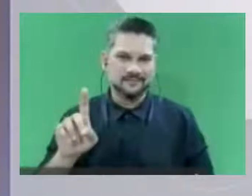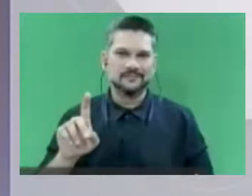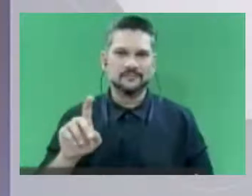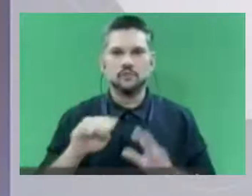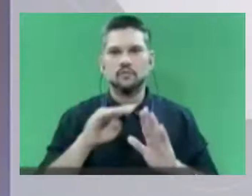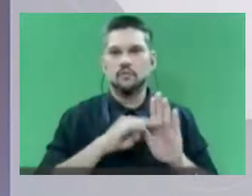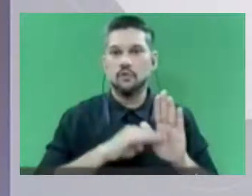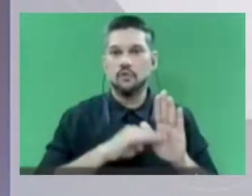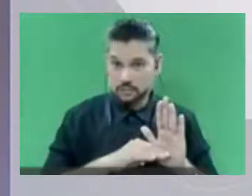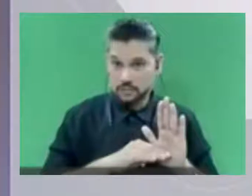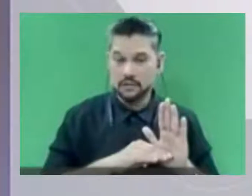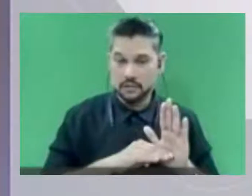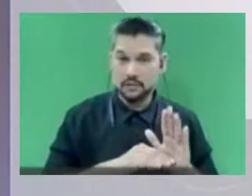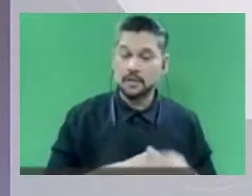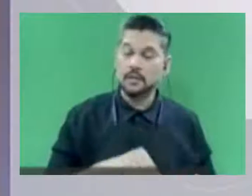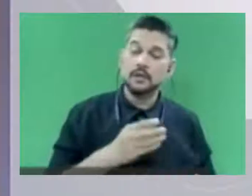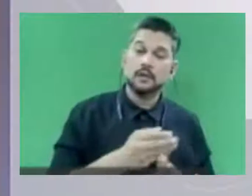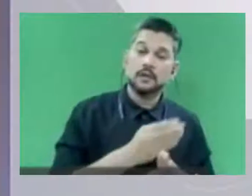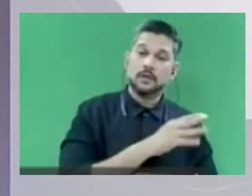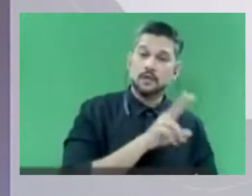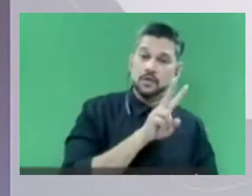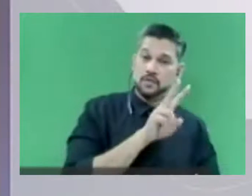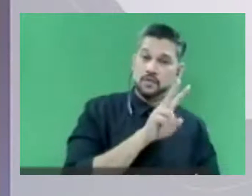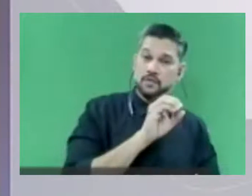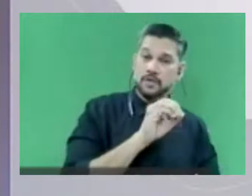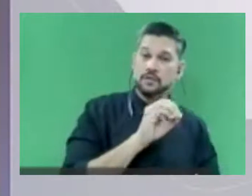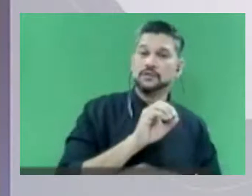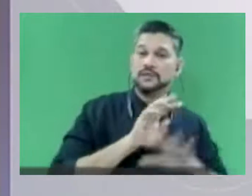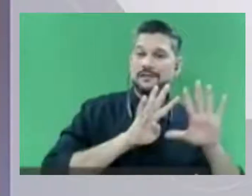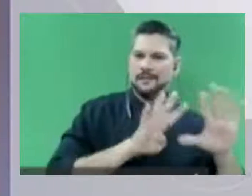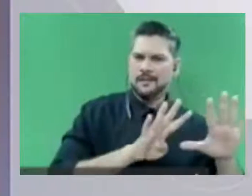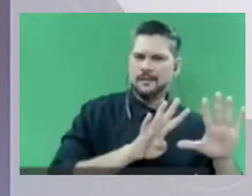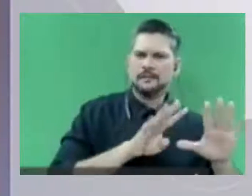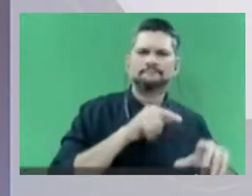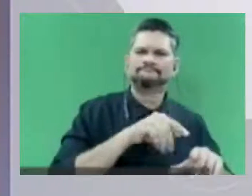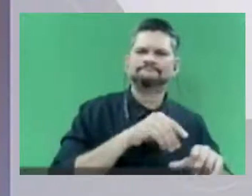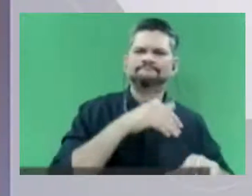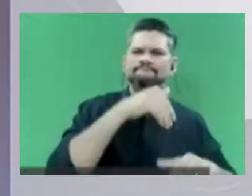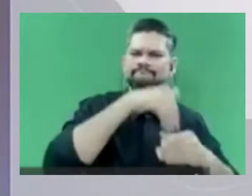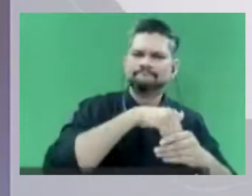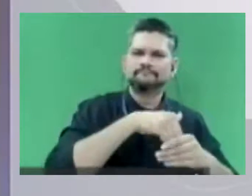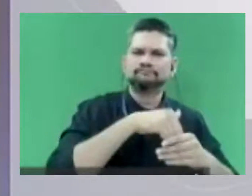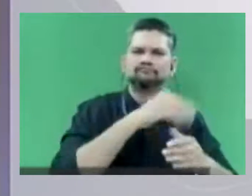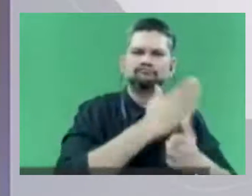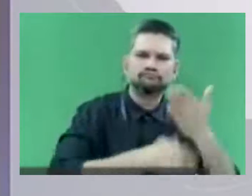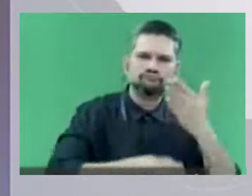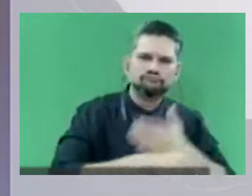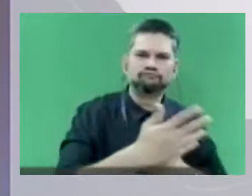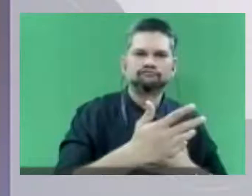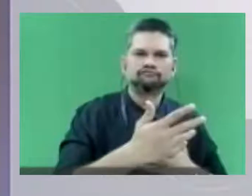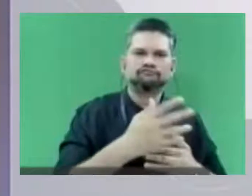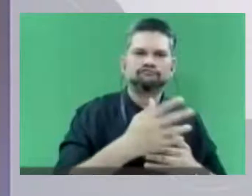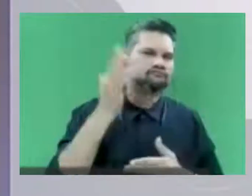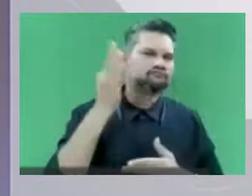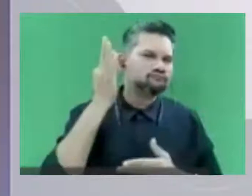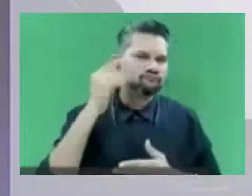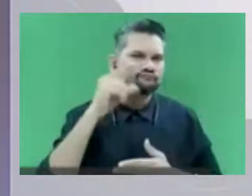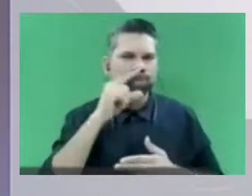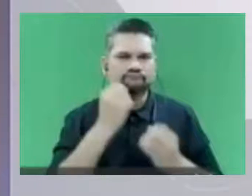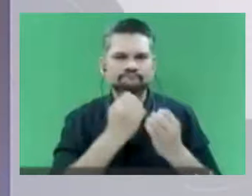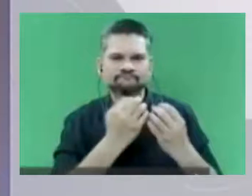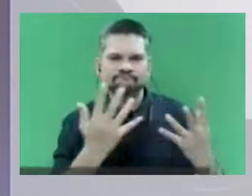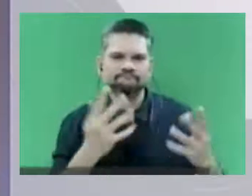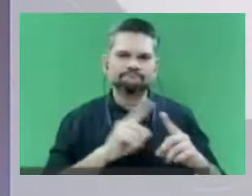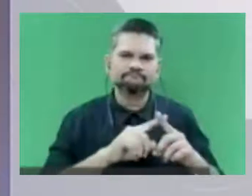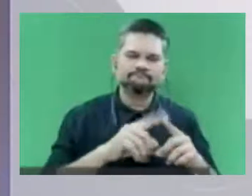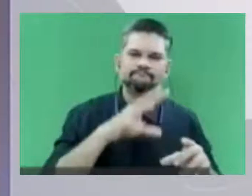in 2009 did not specify anything on disability or gender inclusivity or other diverse group. You know this,